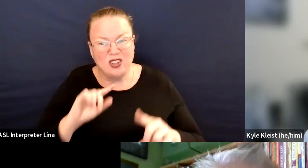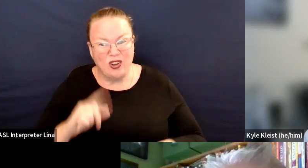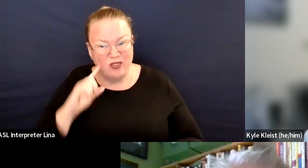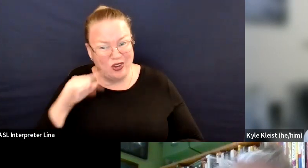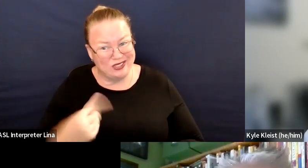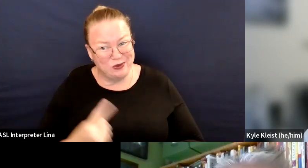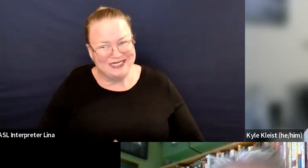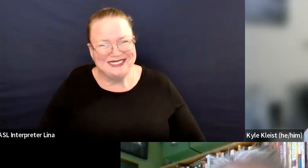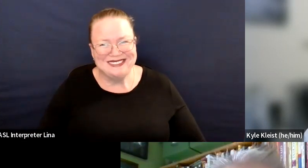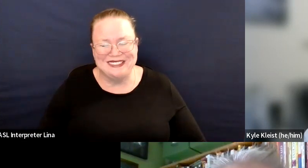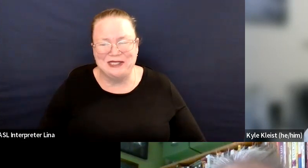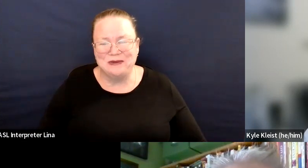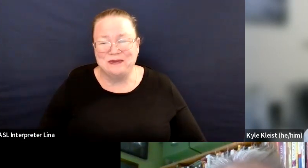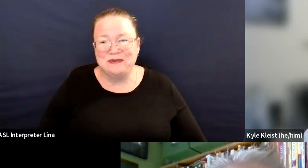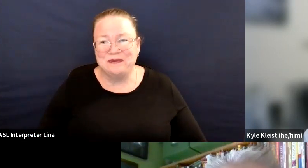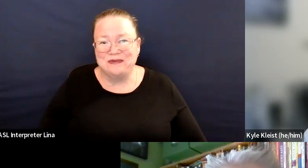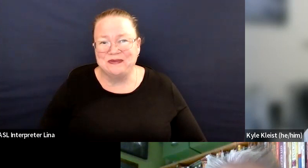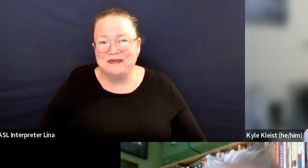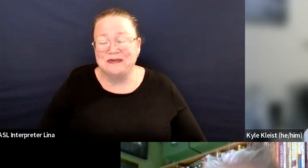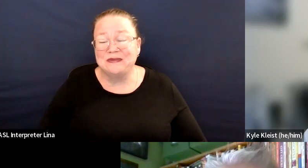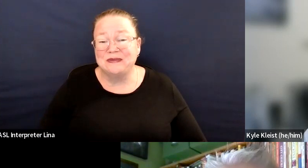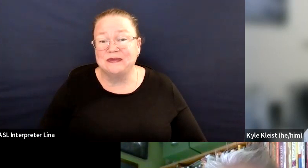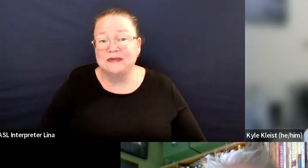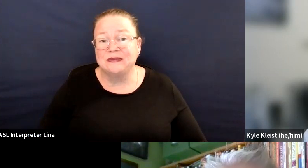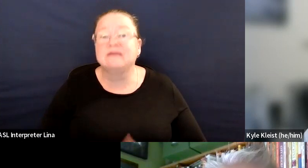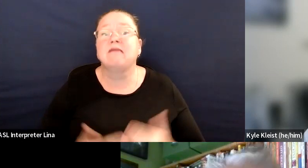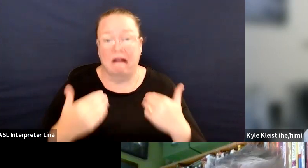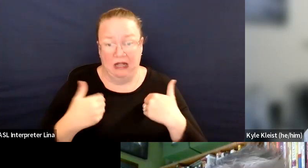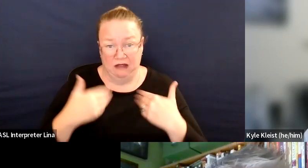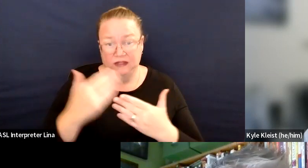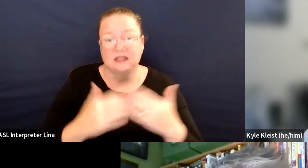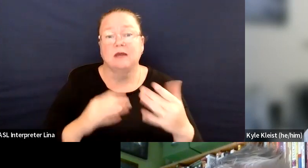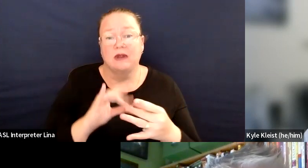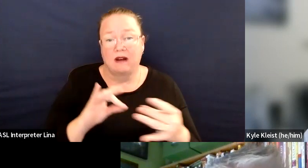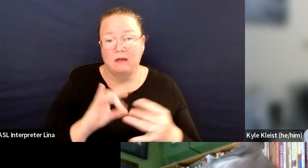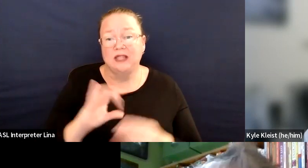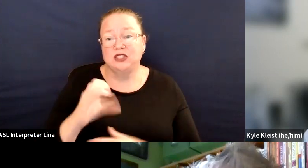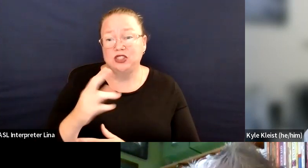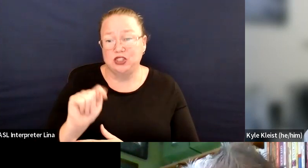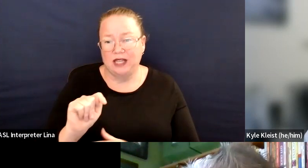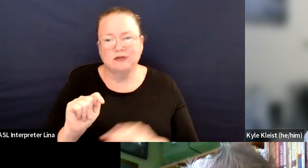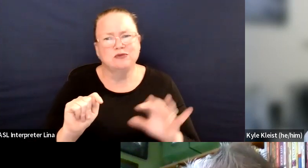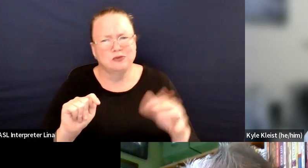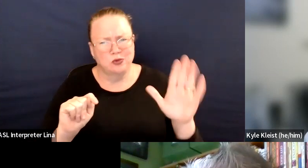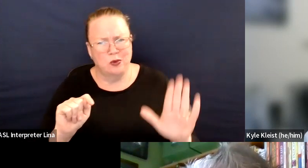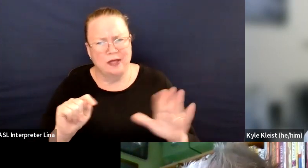one. We do have some comments in the chat. Terrific.